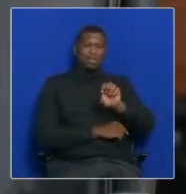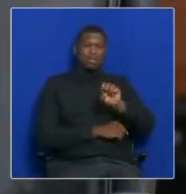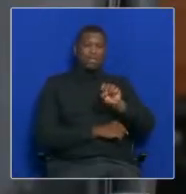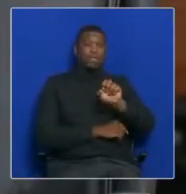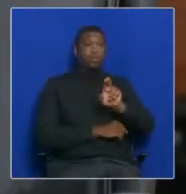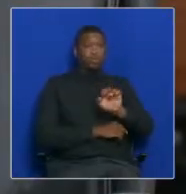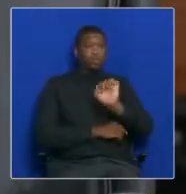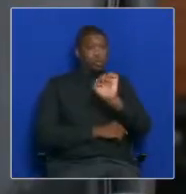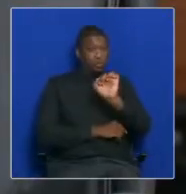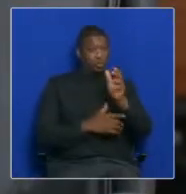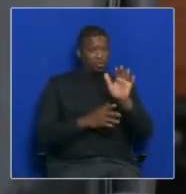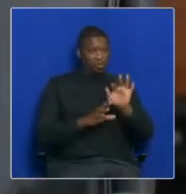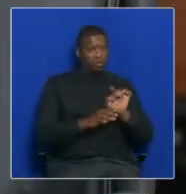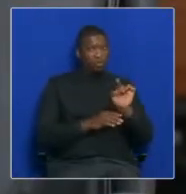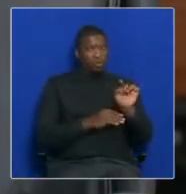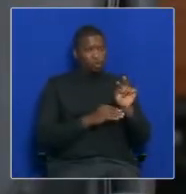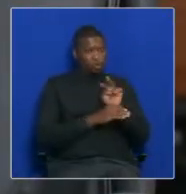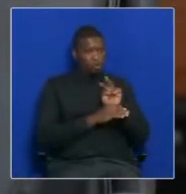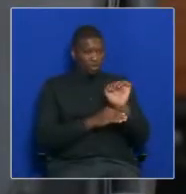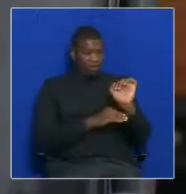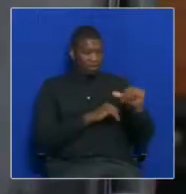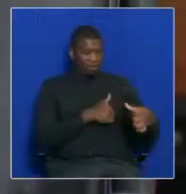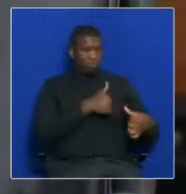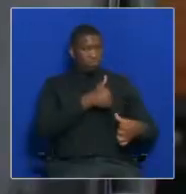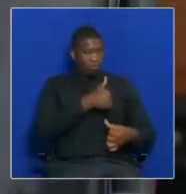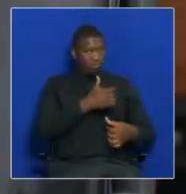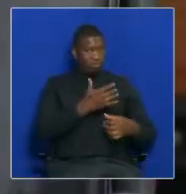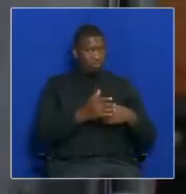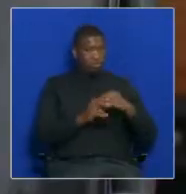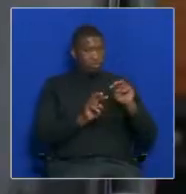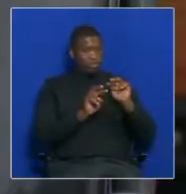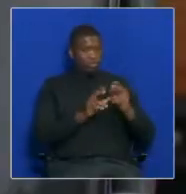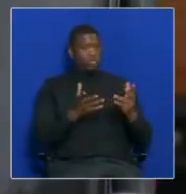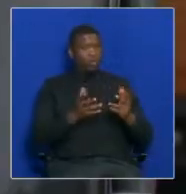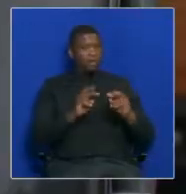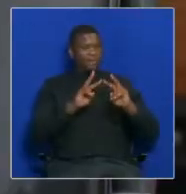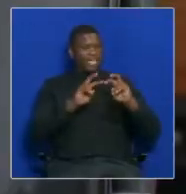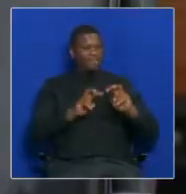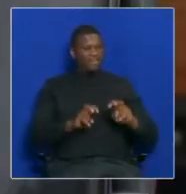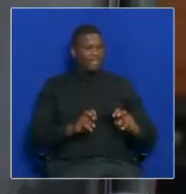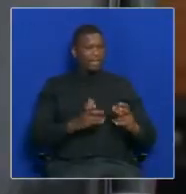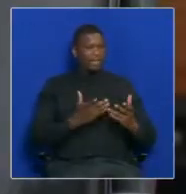his supervisor, because that would have come out in the investigation side of things.